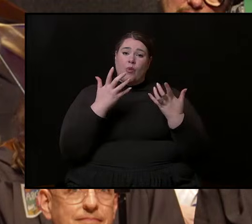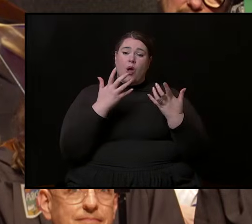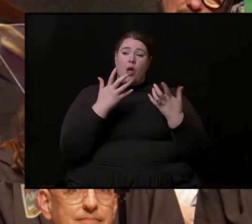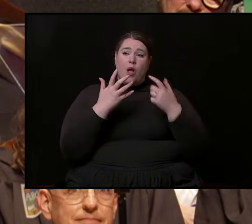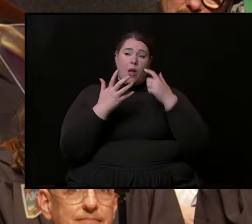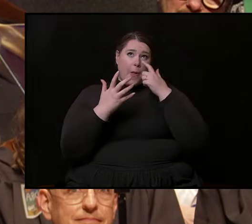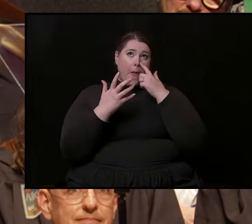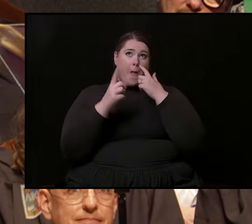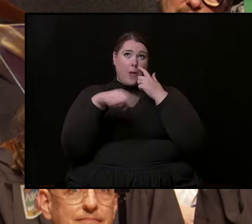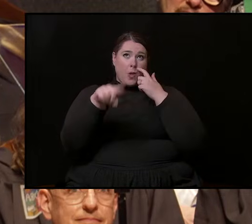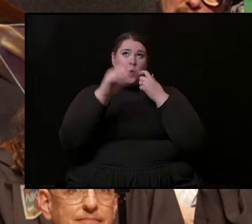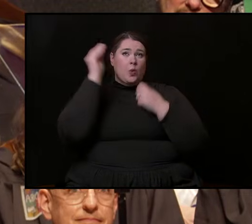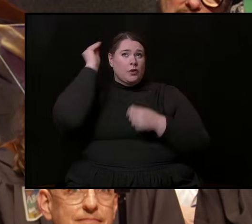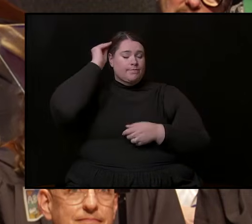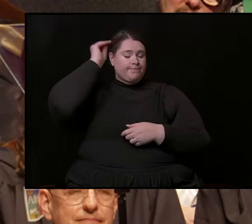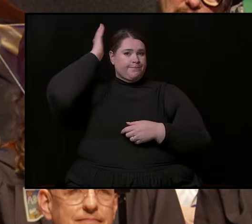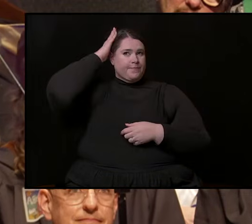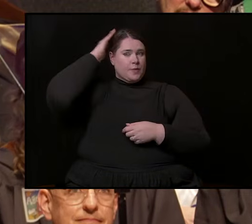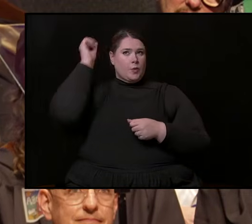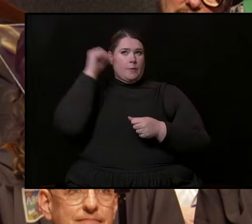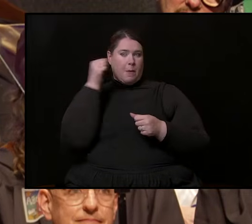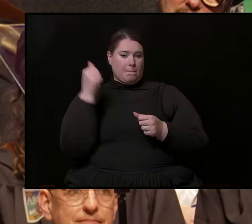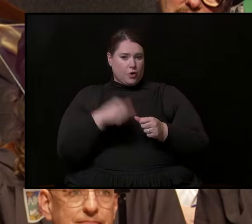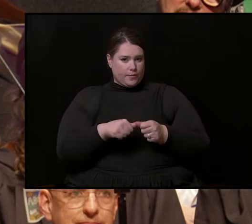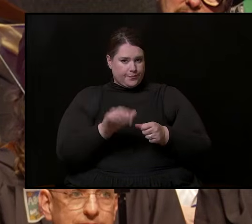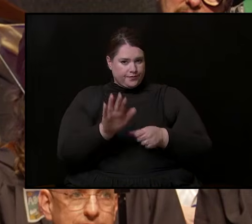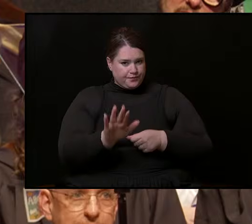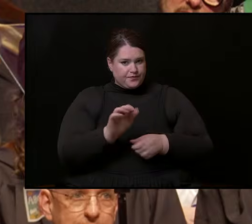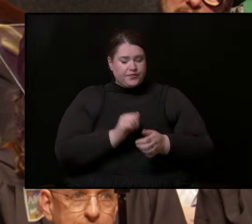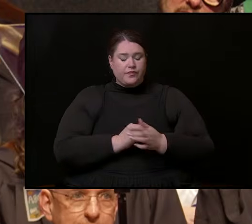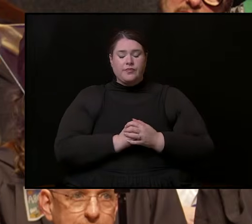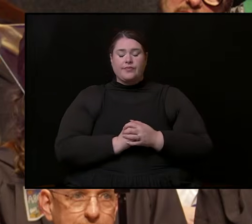you to take with you.